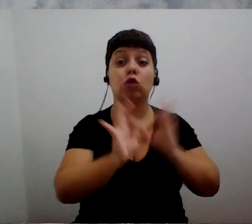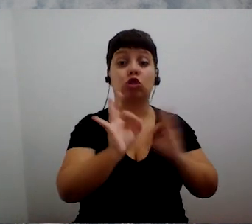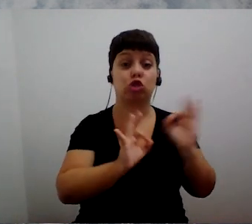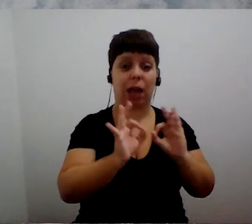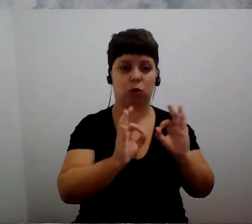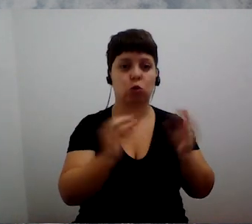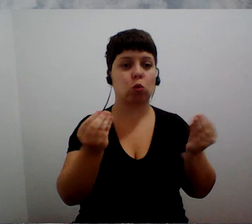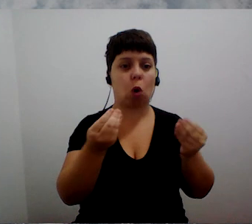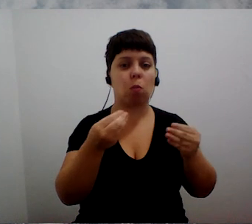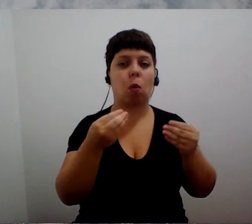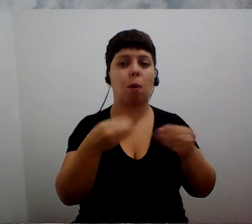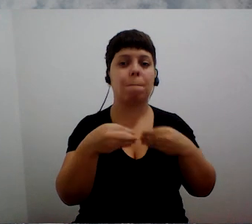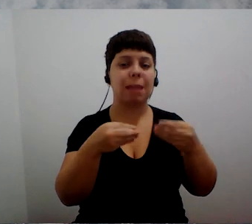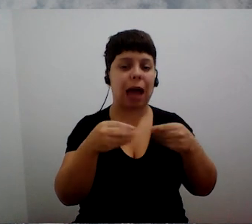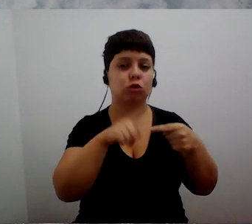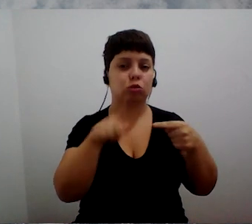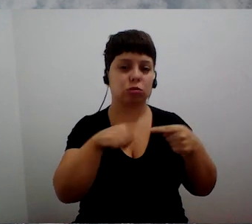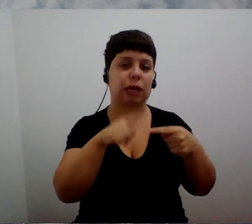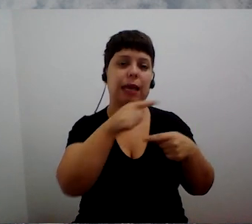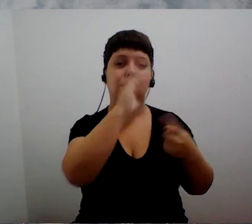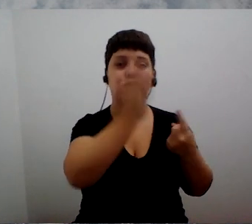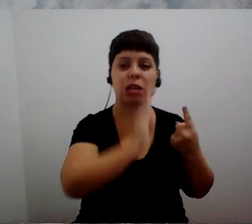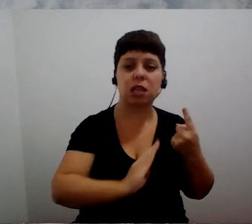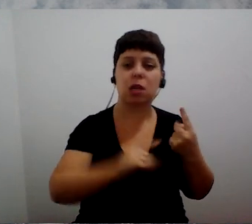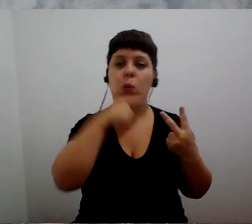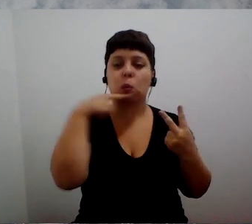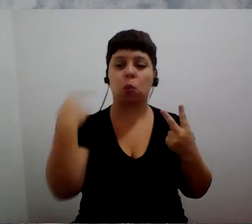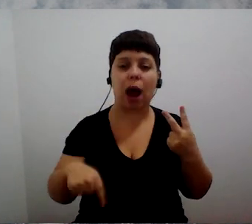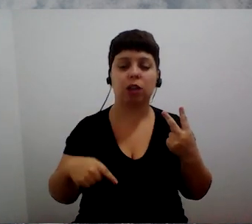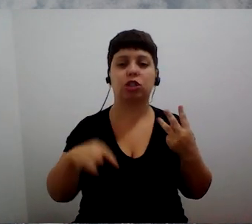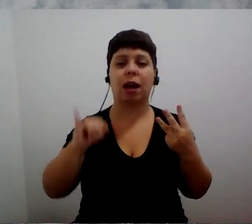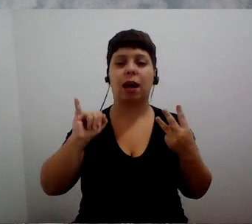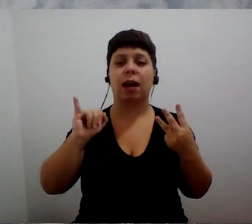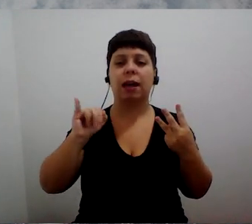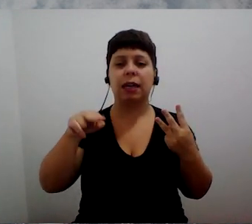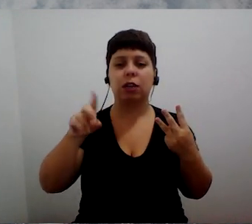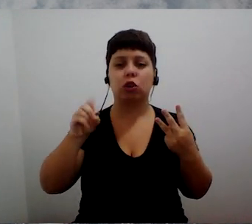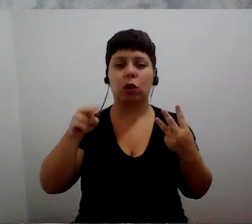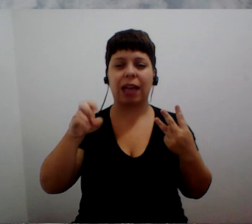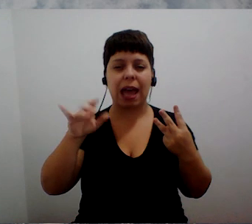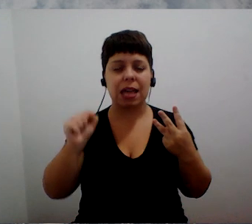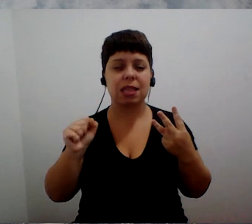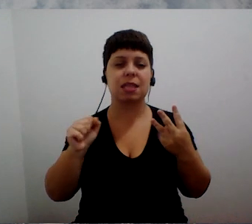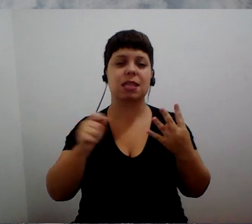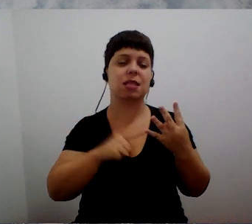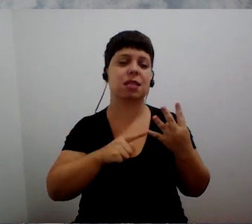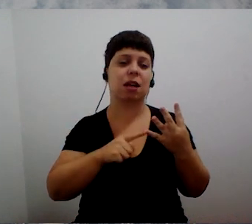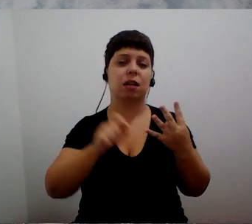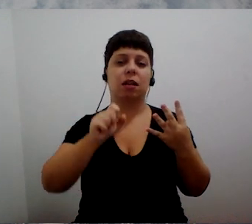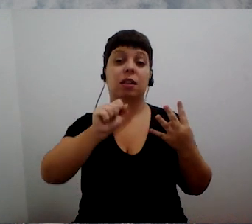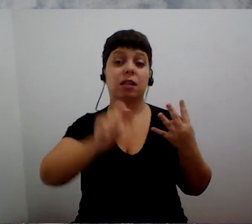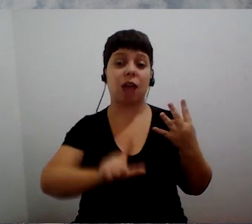offering opportunities for funding of development projects on sustainable plastic use in Brazil, Russia,